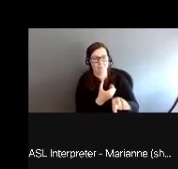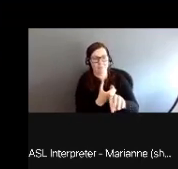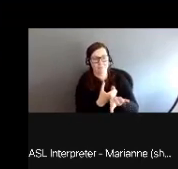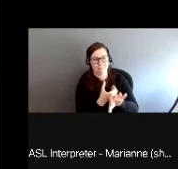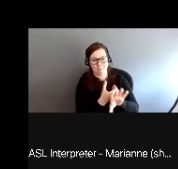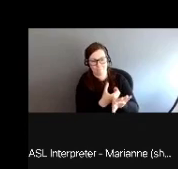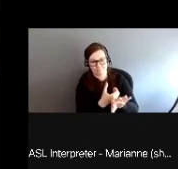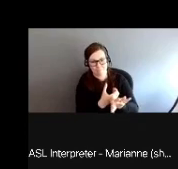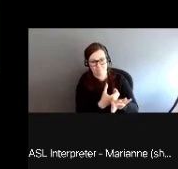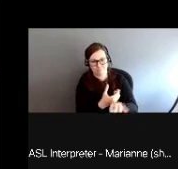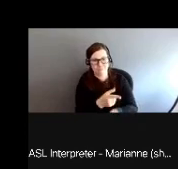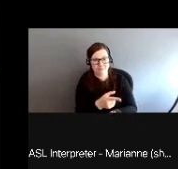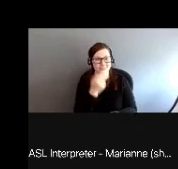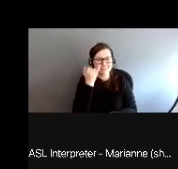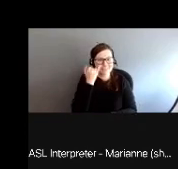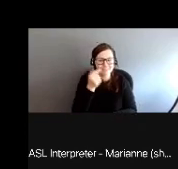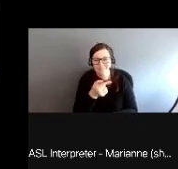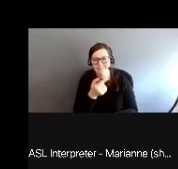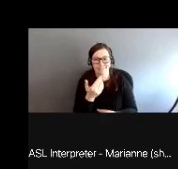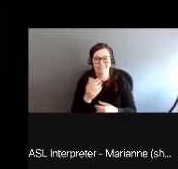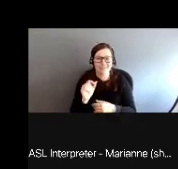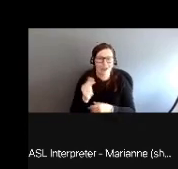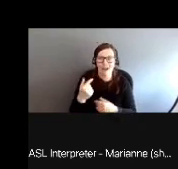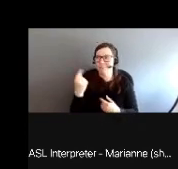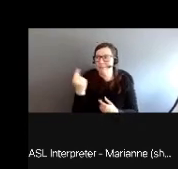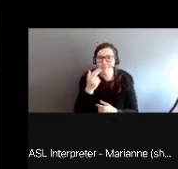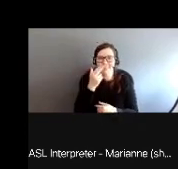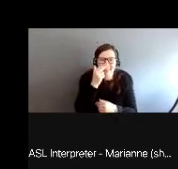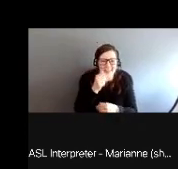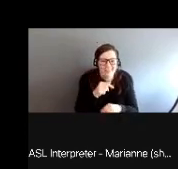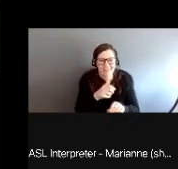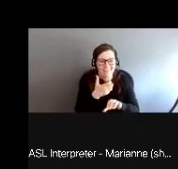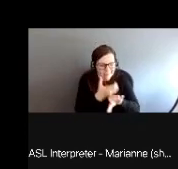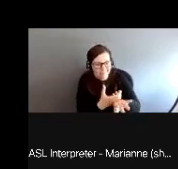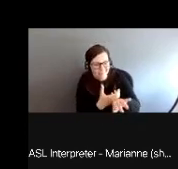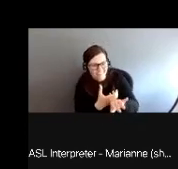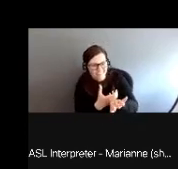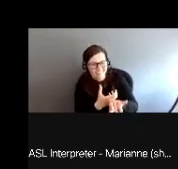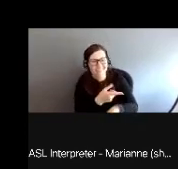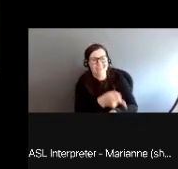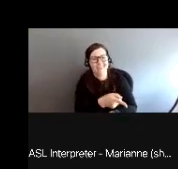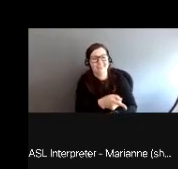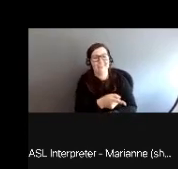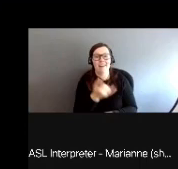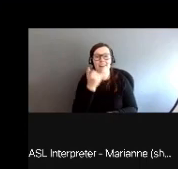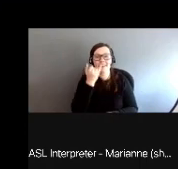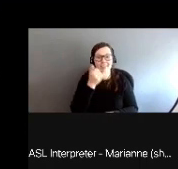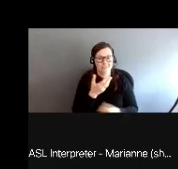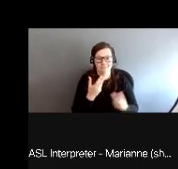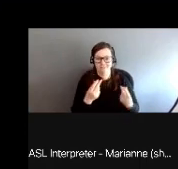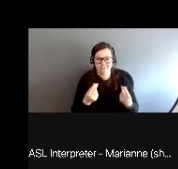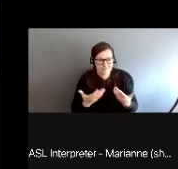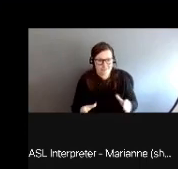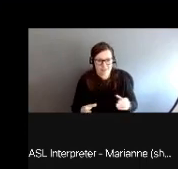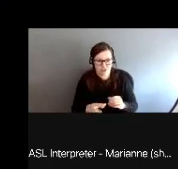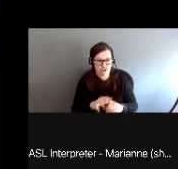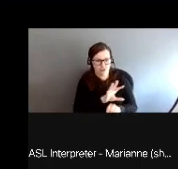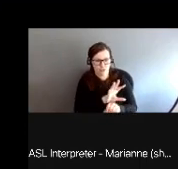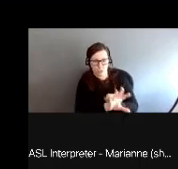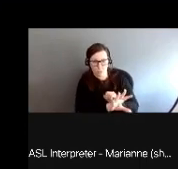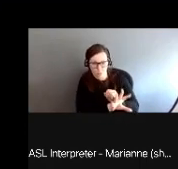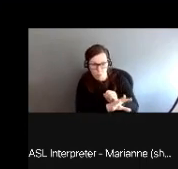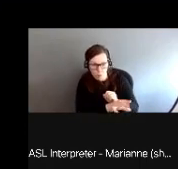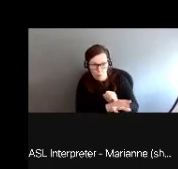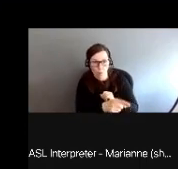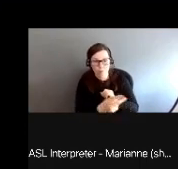special effects, transitions, and closed captioning if you were talking during the video to that specific recording and post